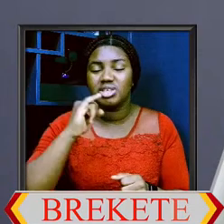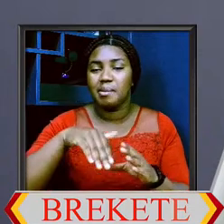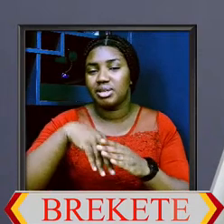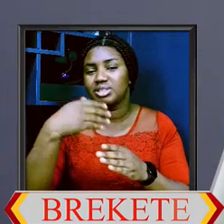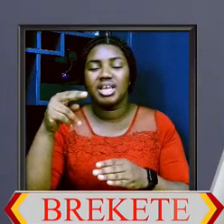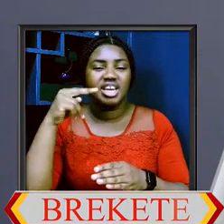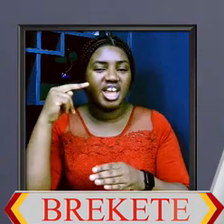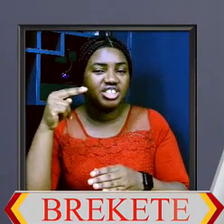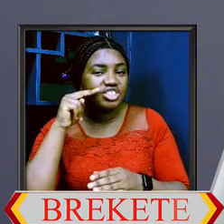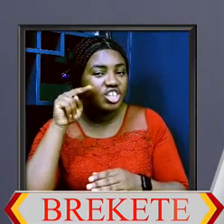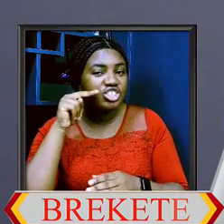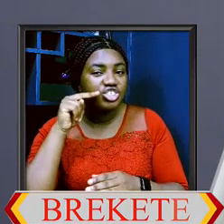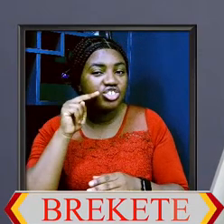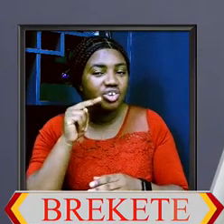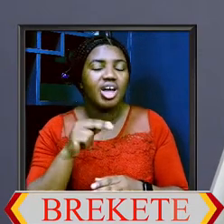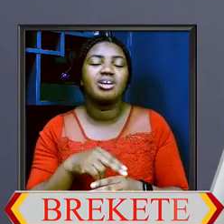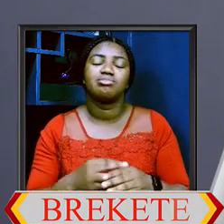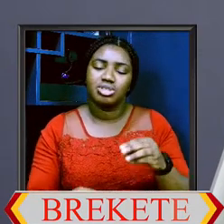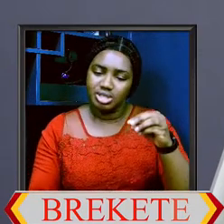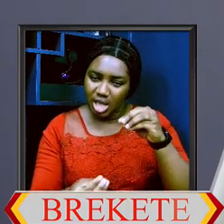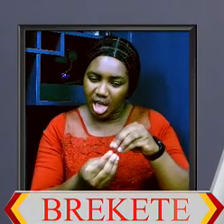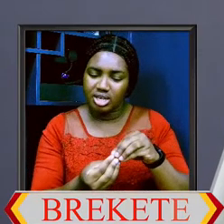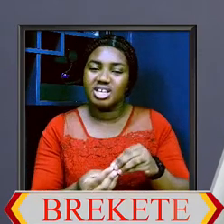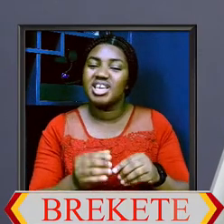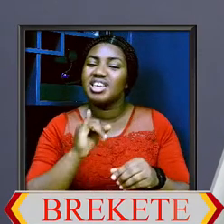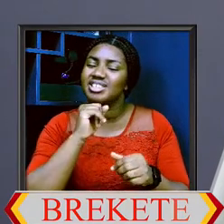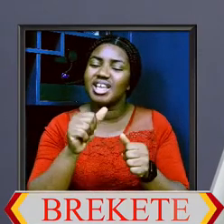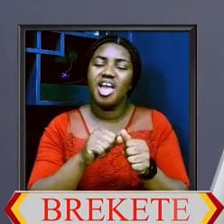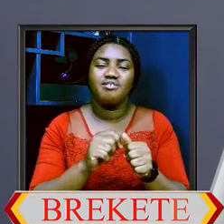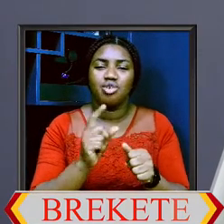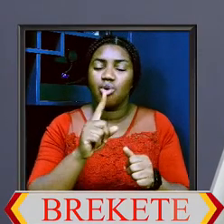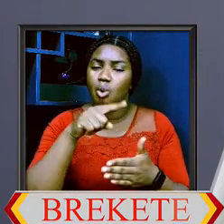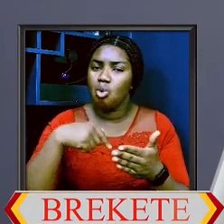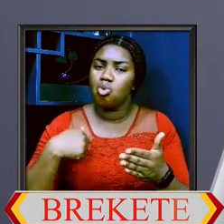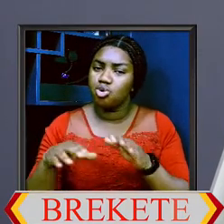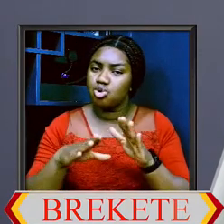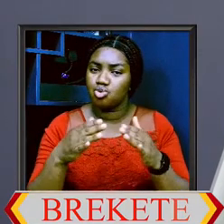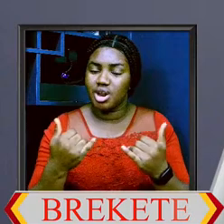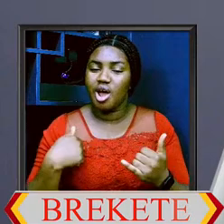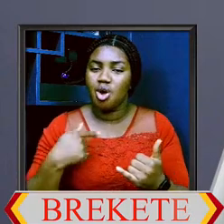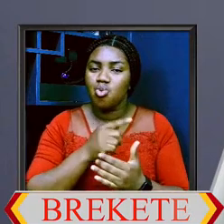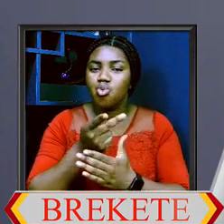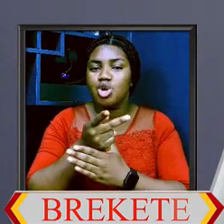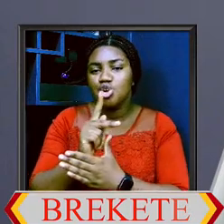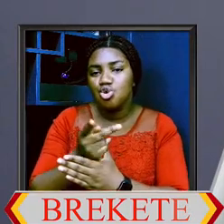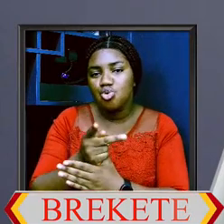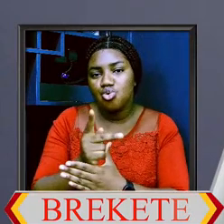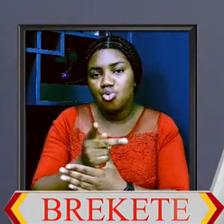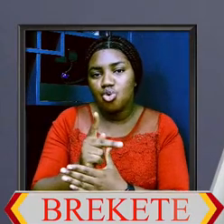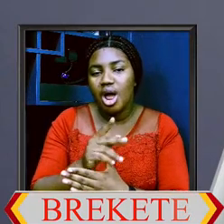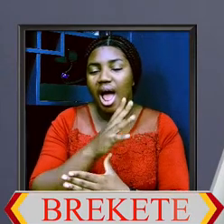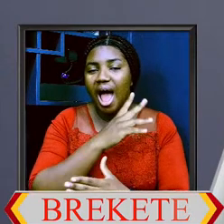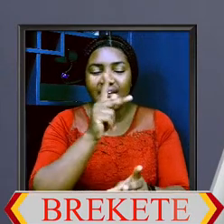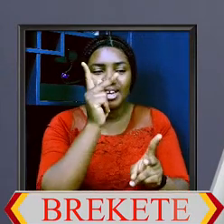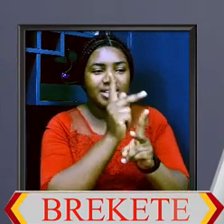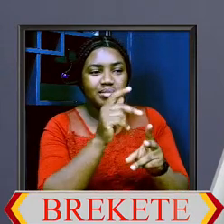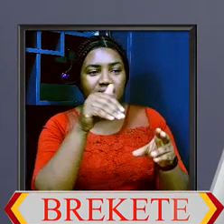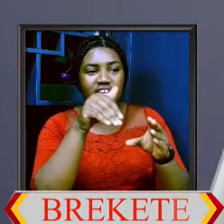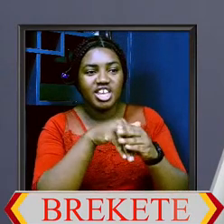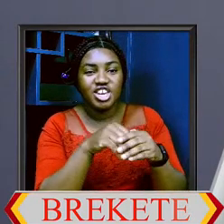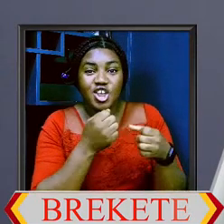the citizen so is everywhere what we do now we even cook now St them